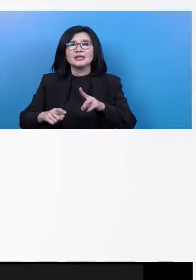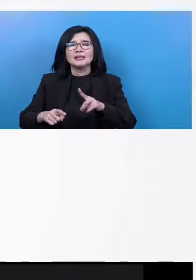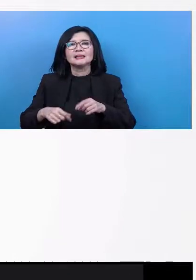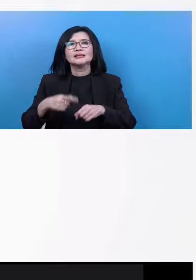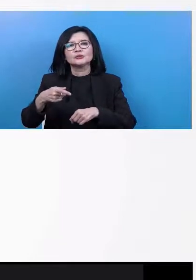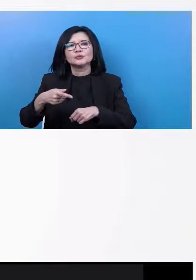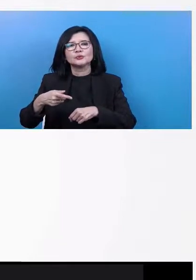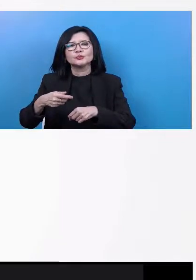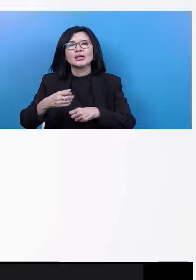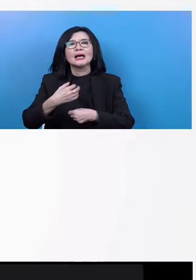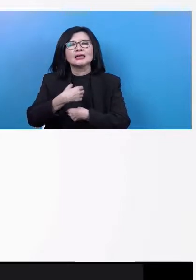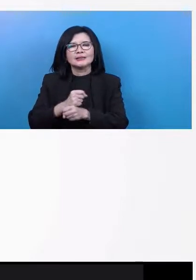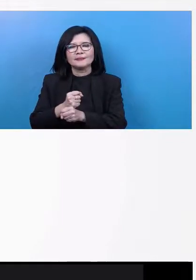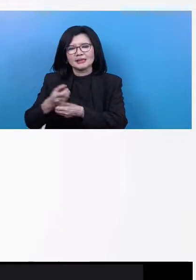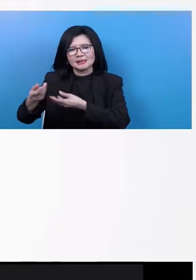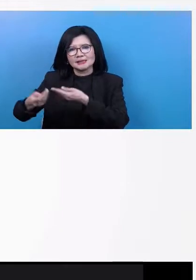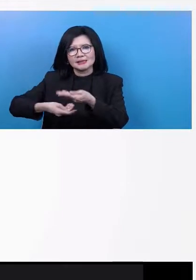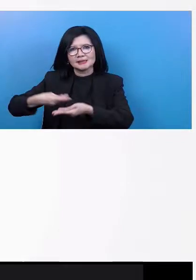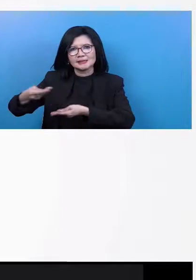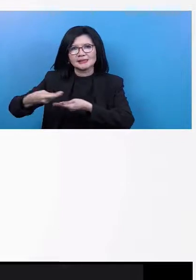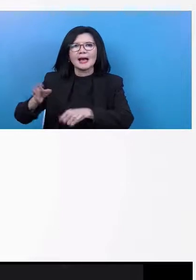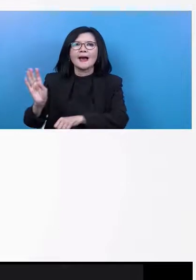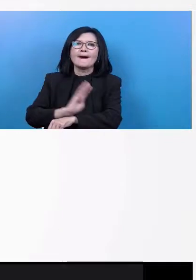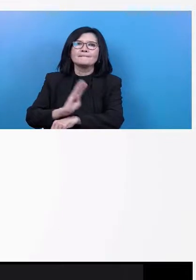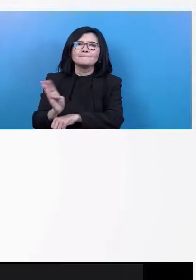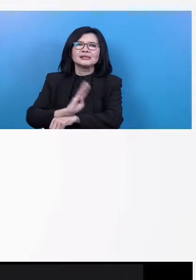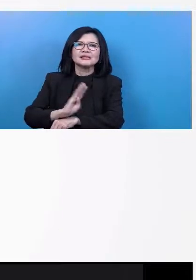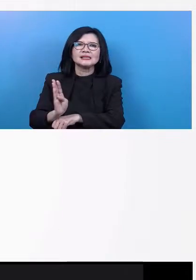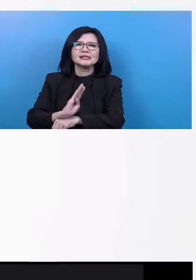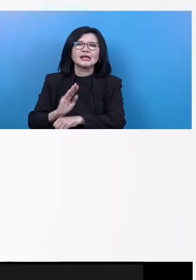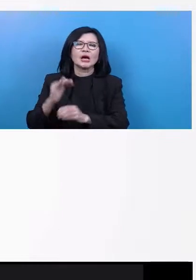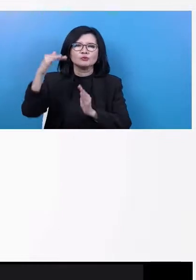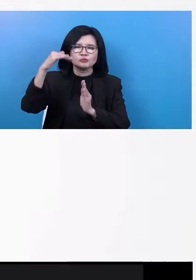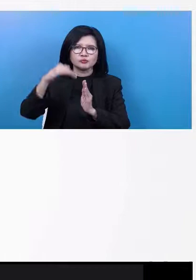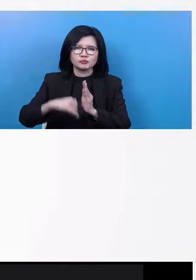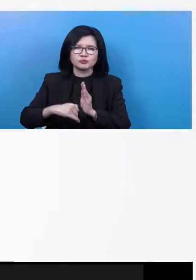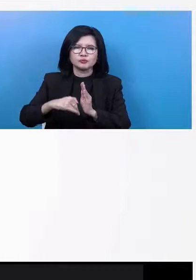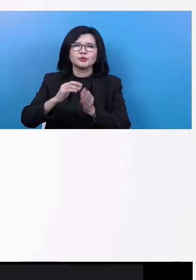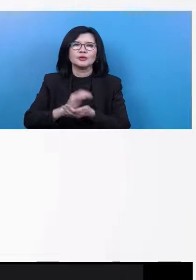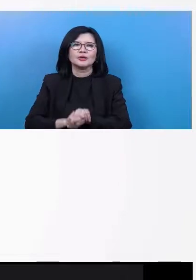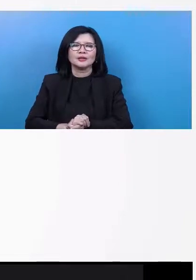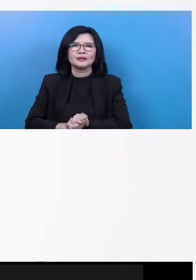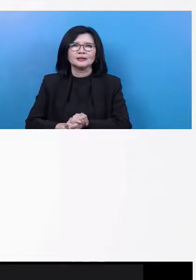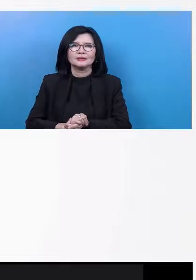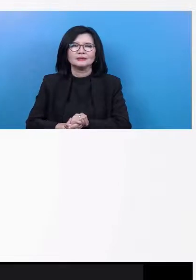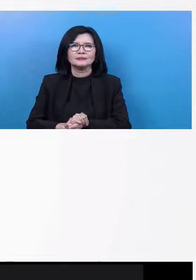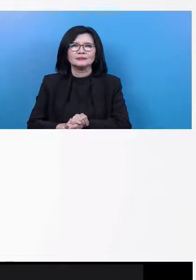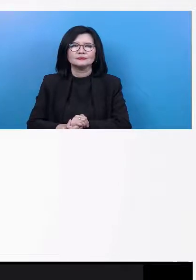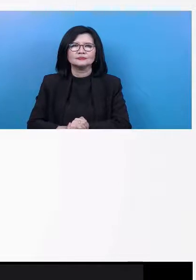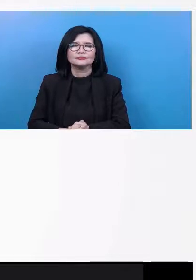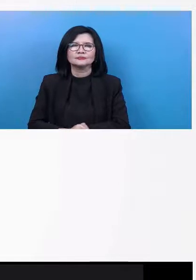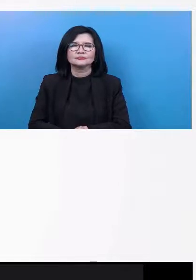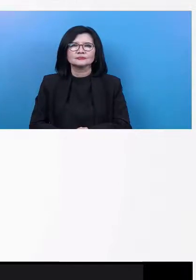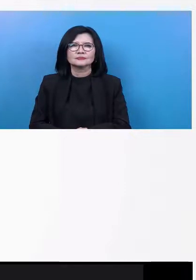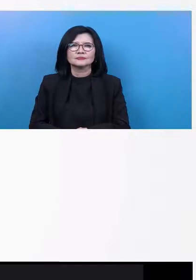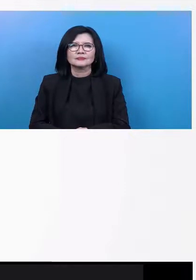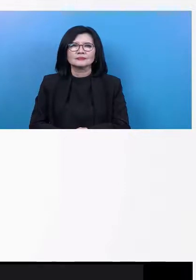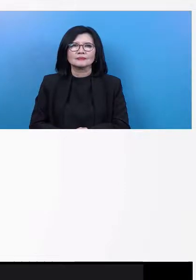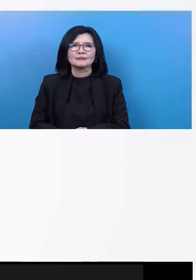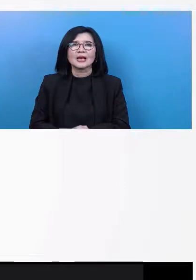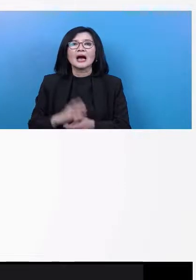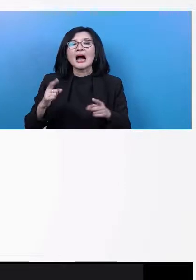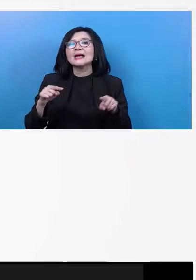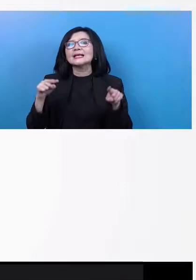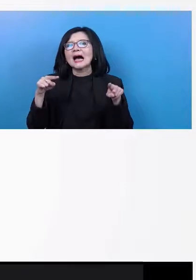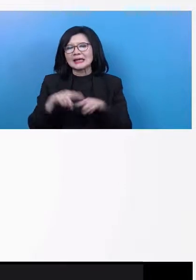is the reason why we suddenly see the current crisis in the country,